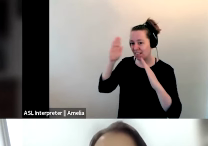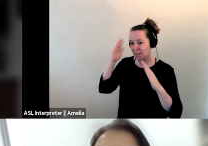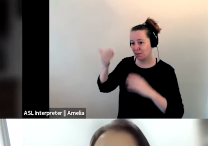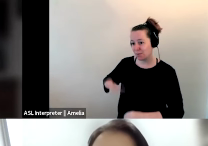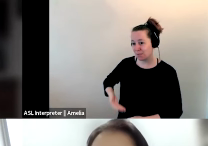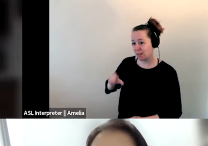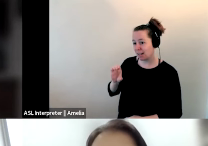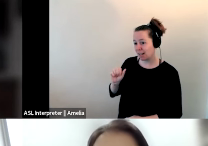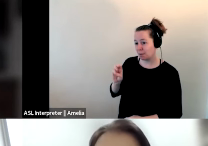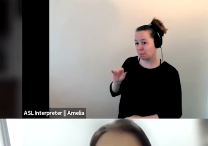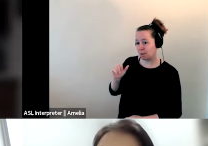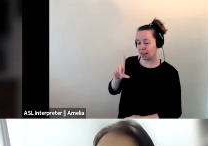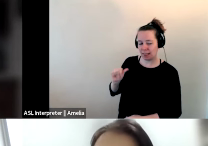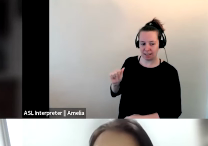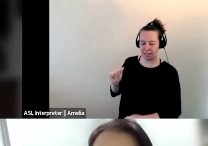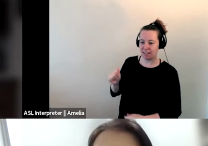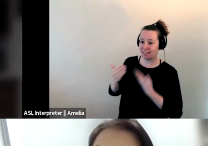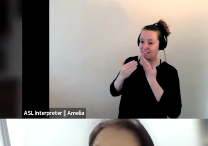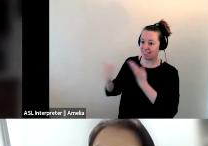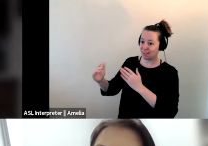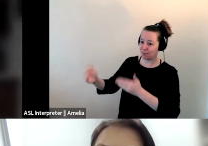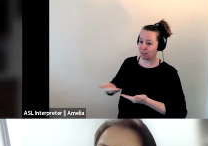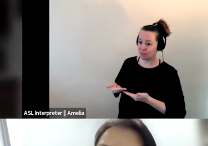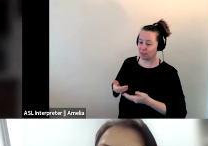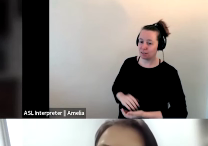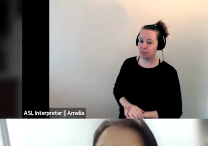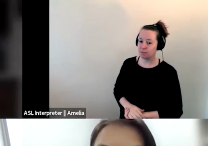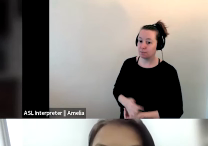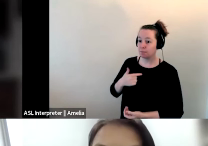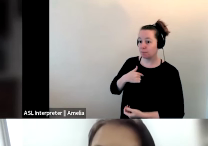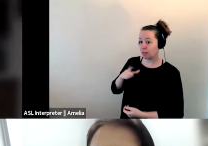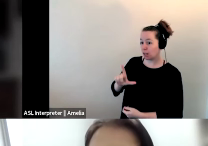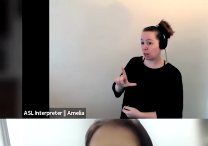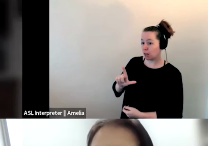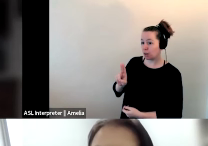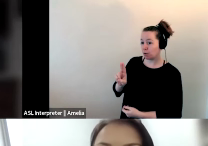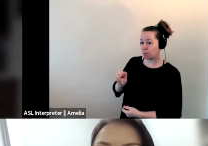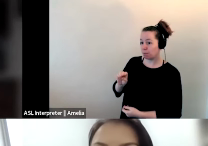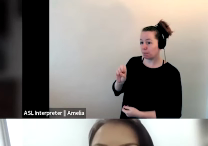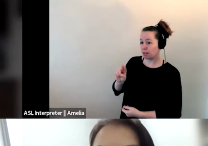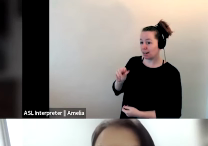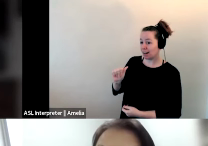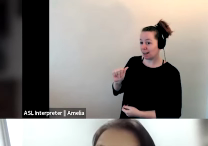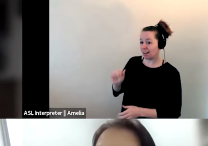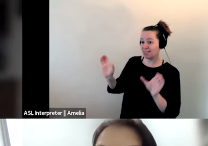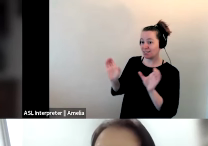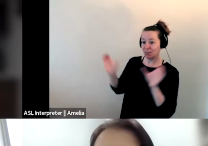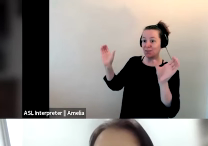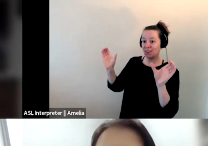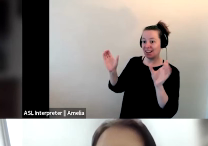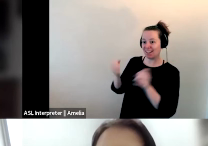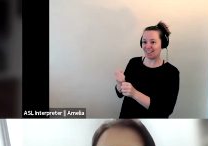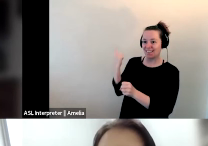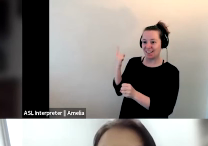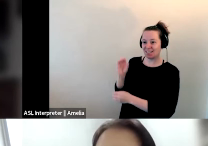here. Thank you, Lisa. I'm also a Lumina certified practitioner since last year, October, and I have